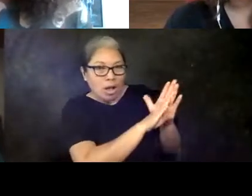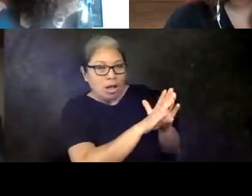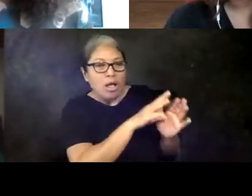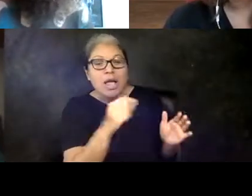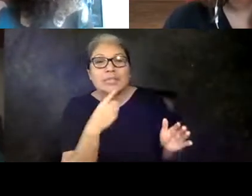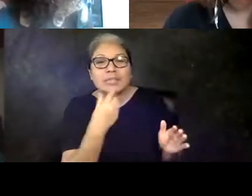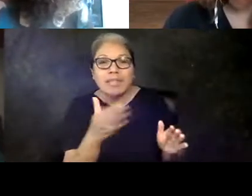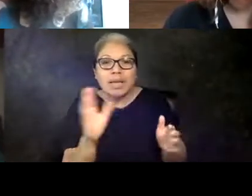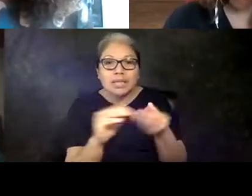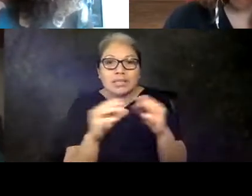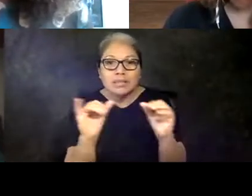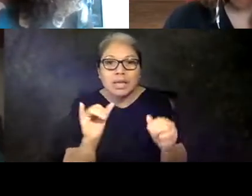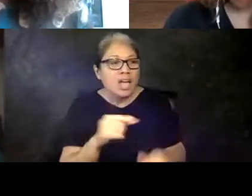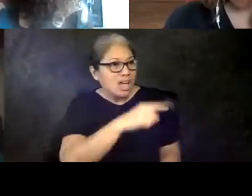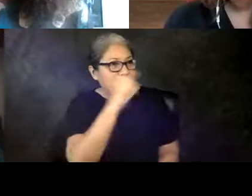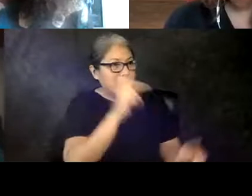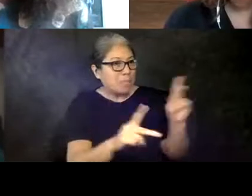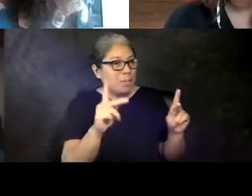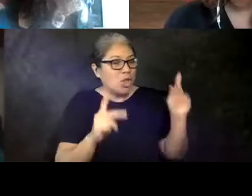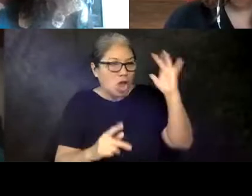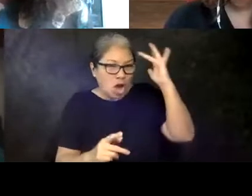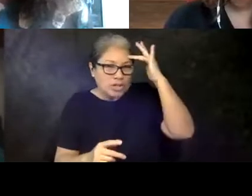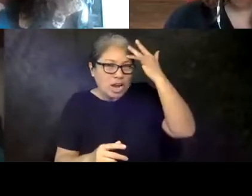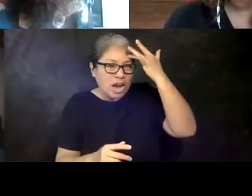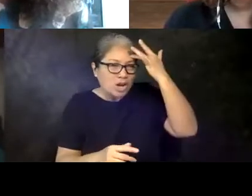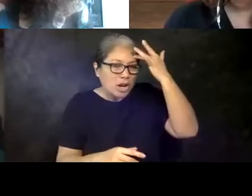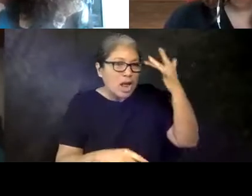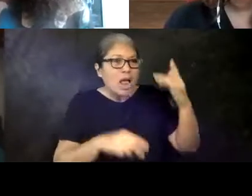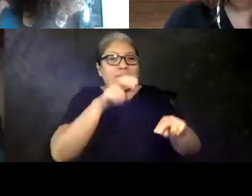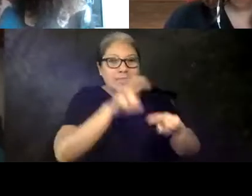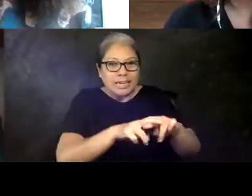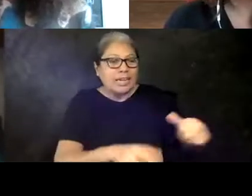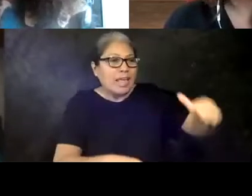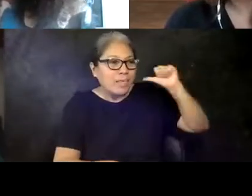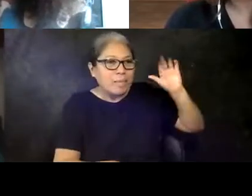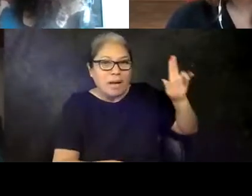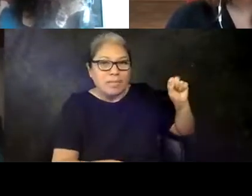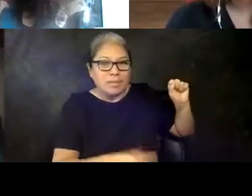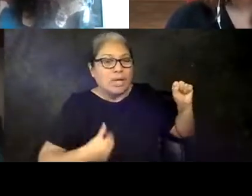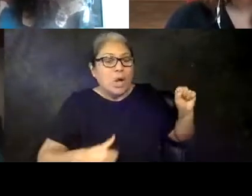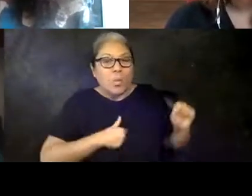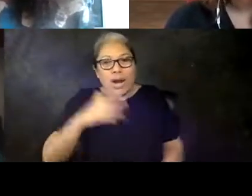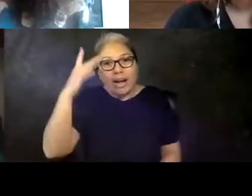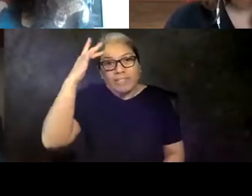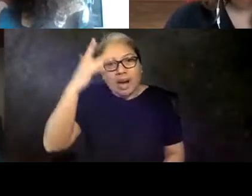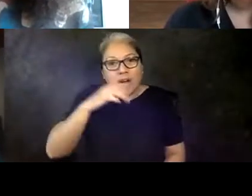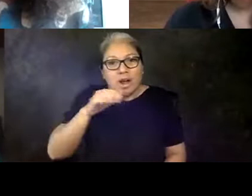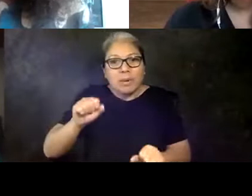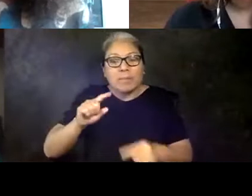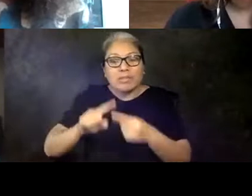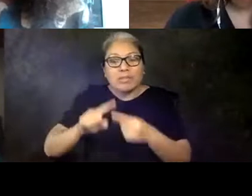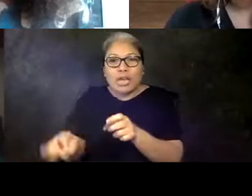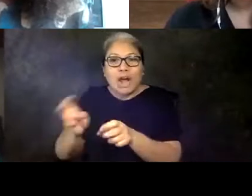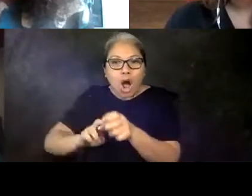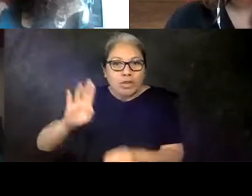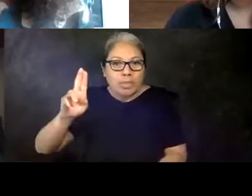like, Black people are tired of sitting in the back of the bus. We are tired of not being able to get onto the bus.